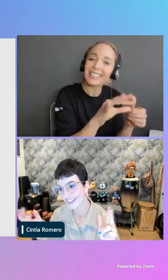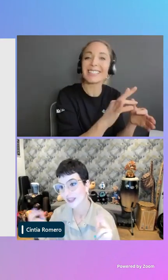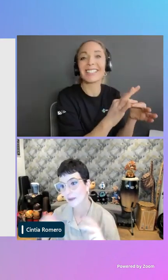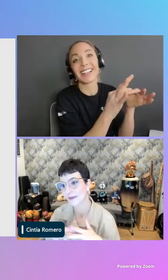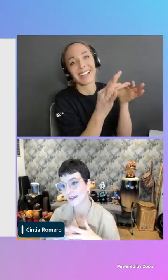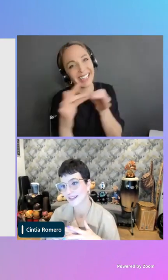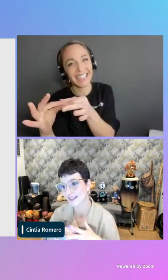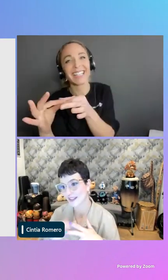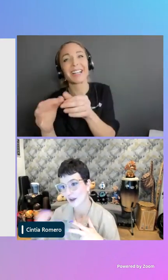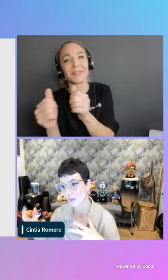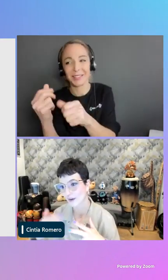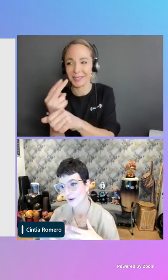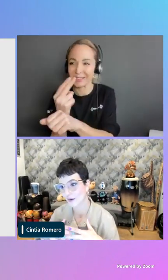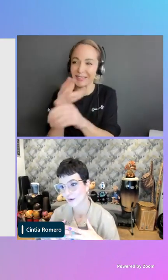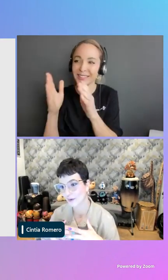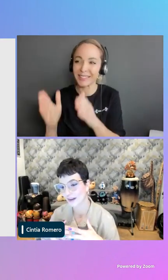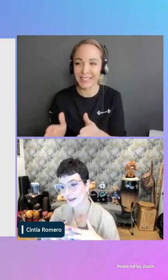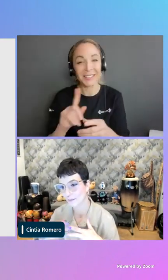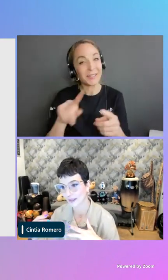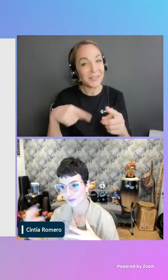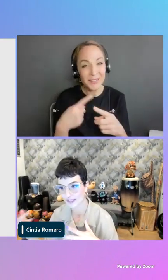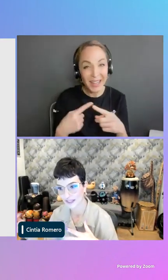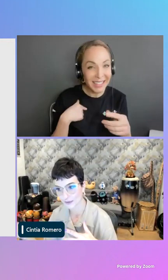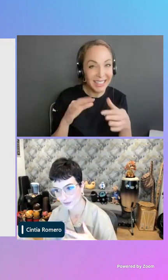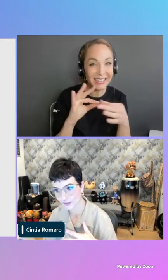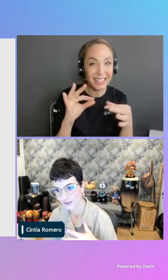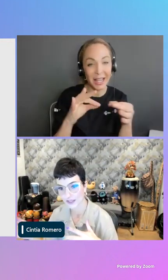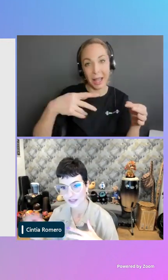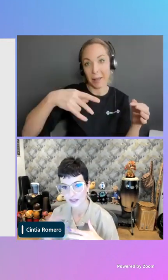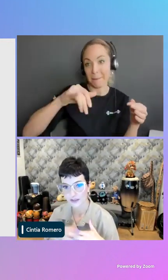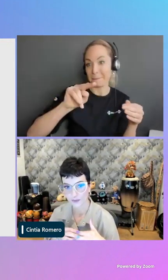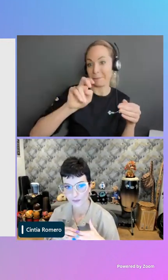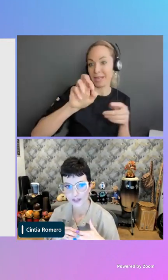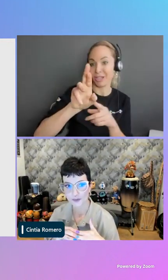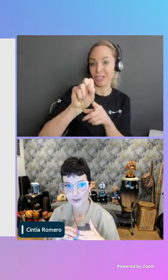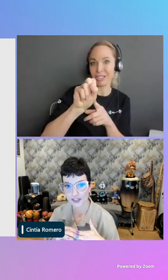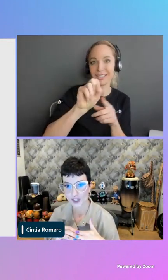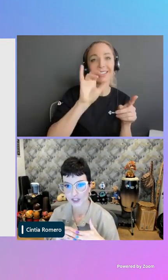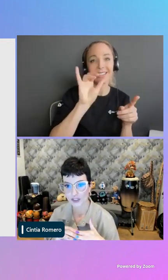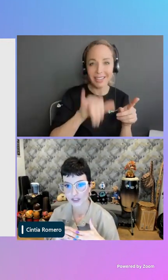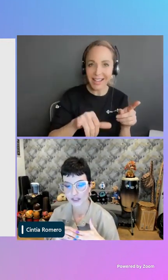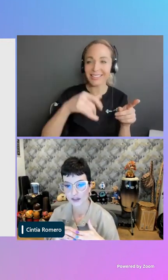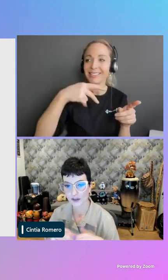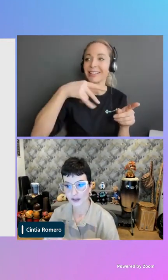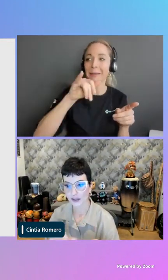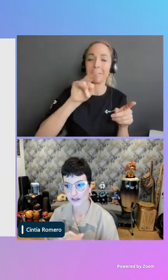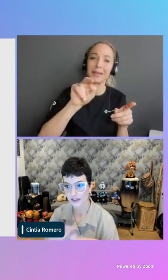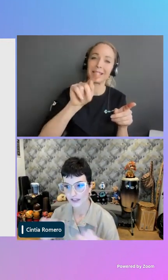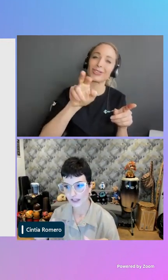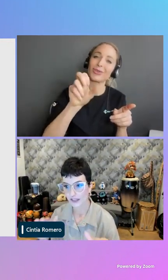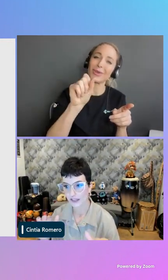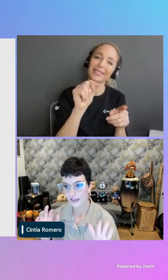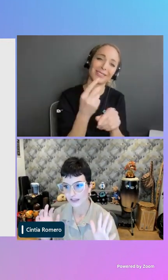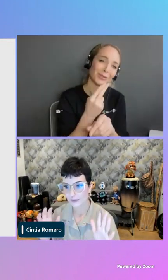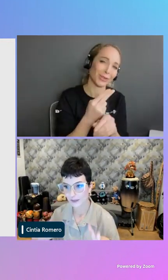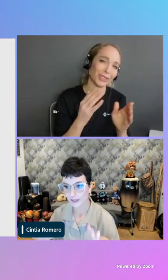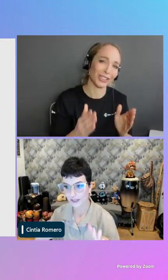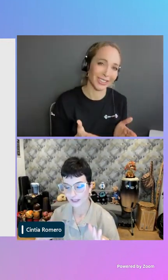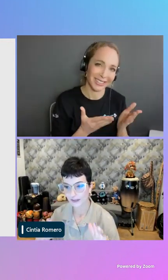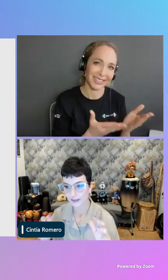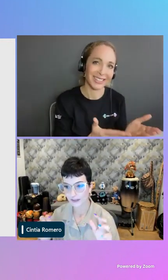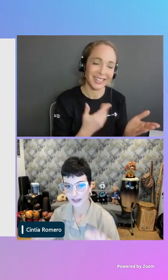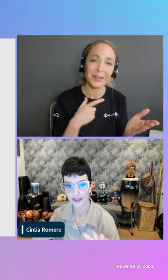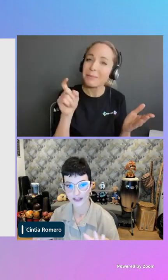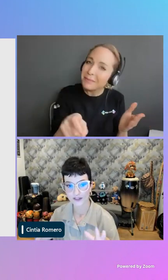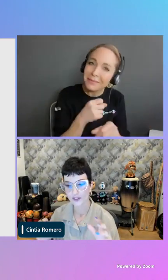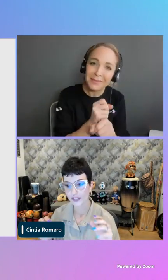pinners, pinners is how we call Pinterest users. So we wanted to make sure understanding